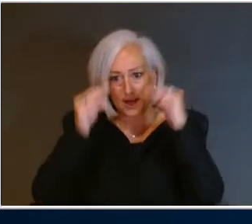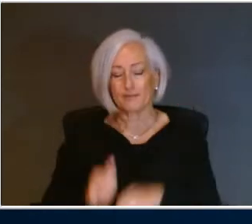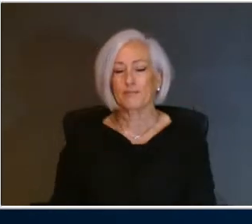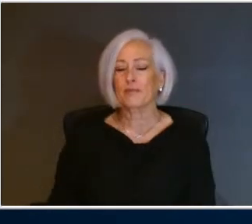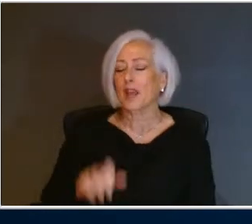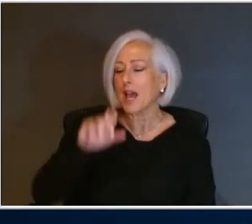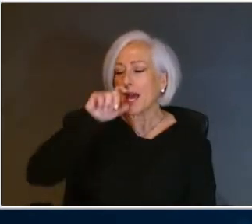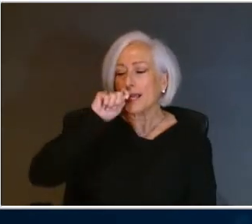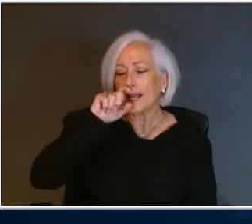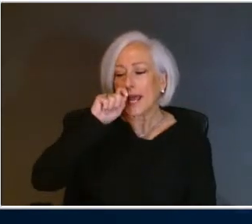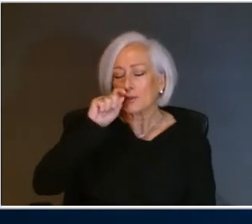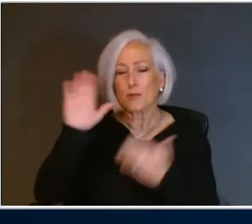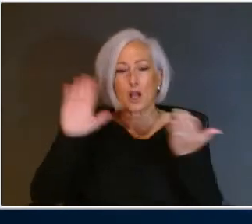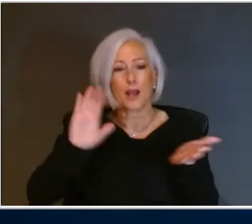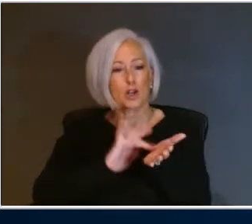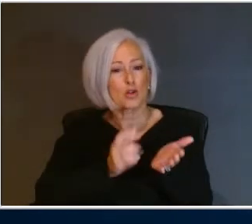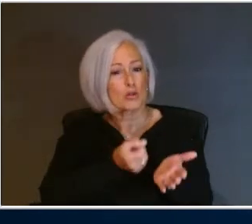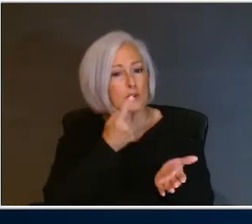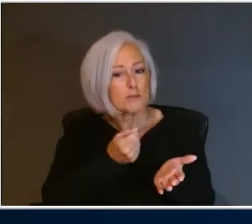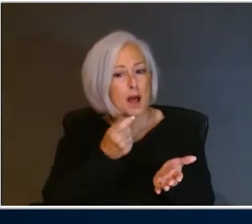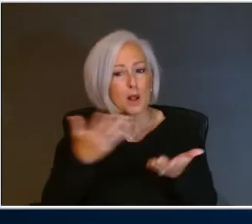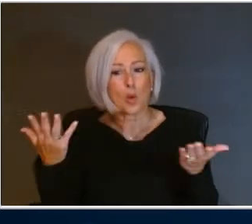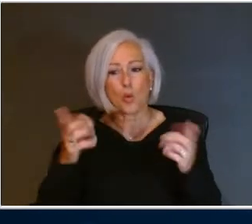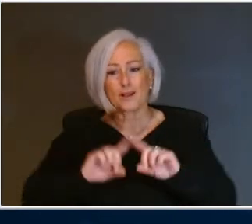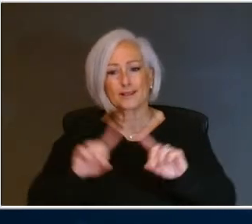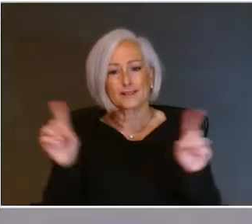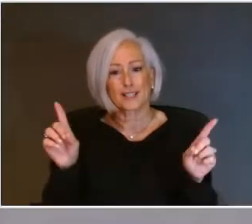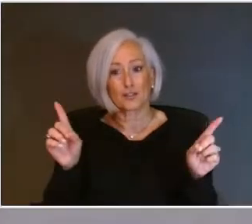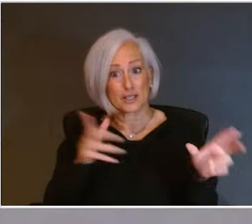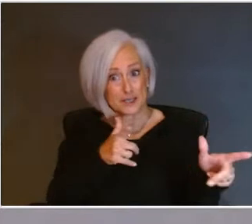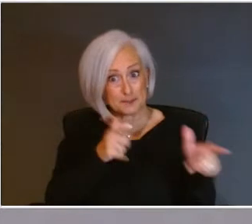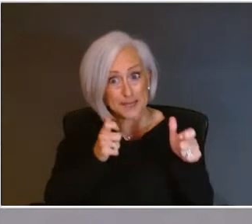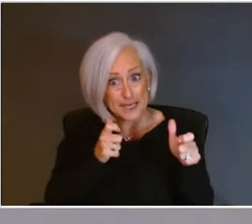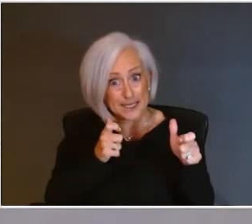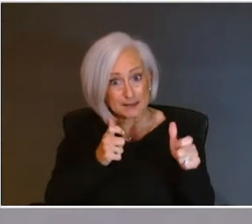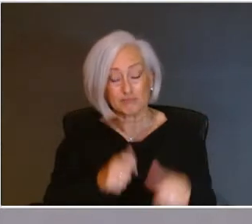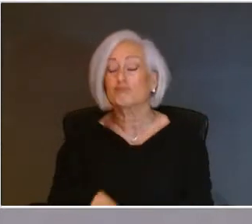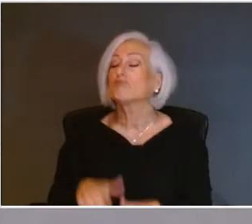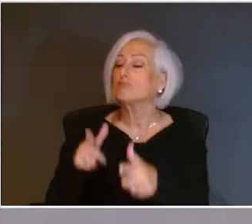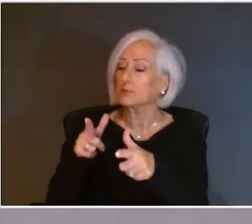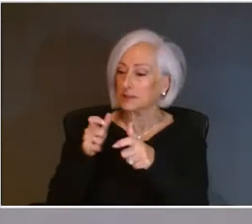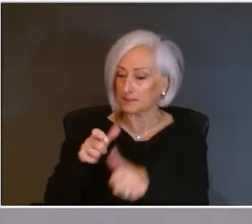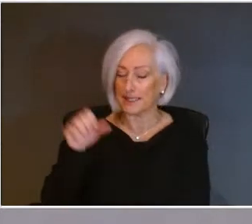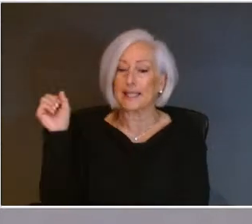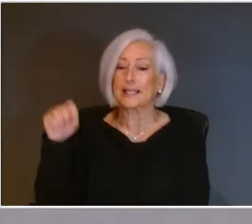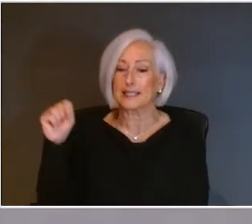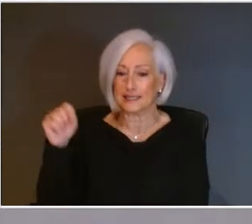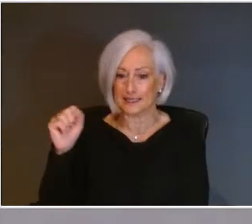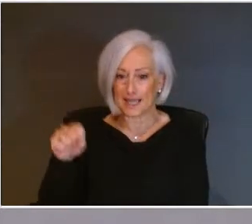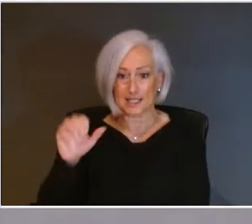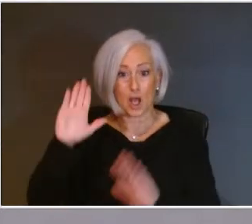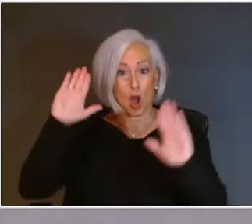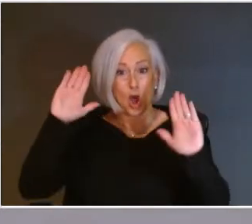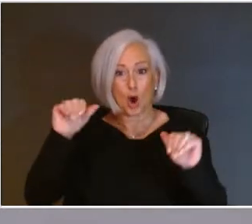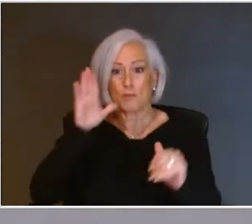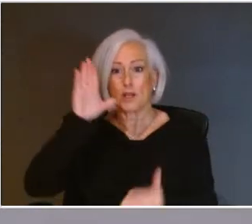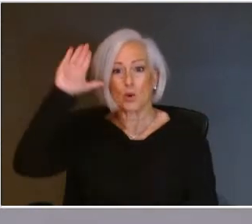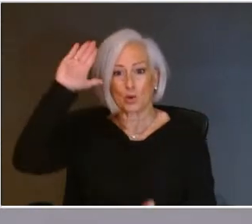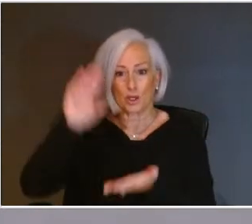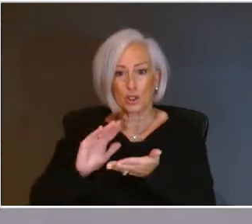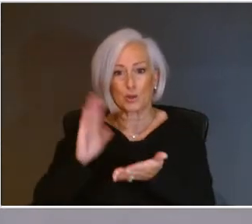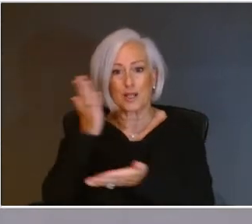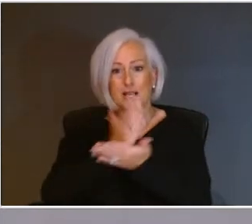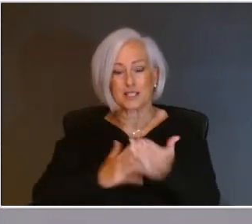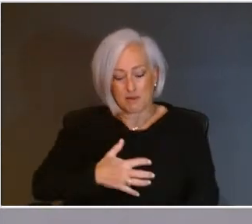the pill? Is it just the speed factor? So speed's a big one. The other thing is that we're hoping that it's going to reduce some of the nausea and